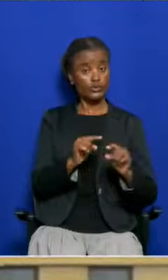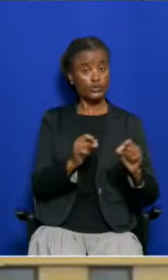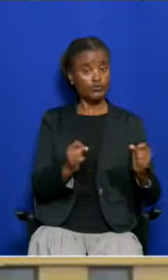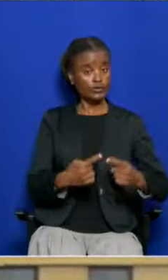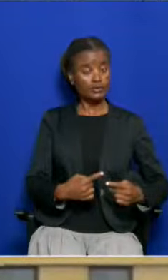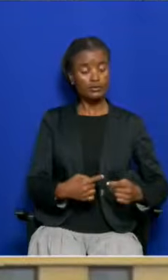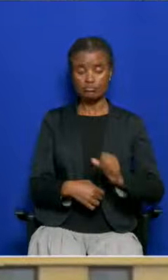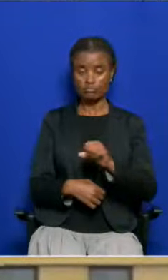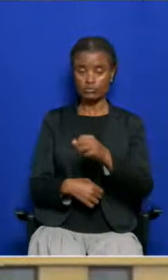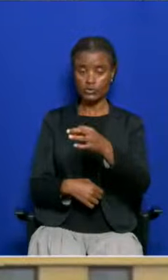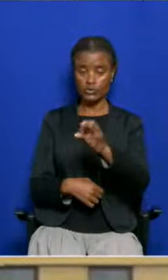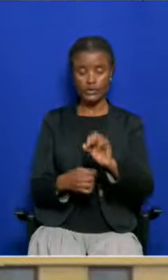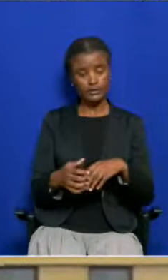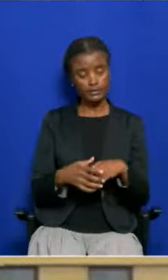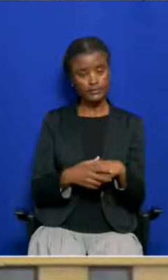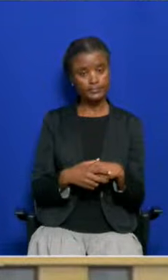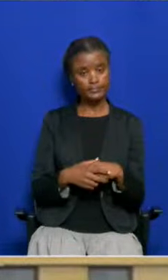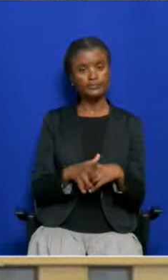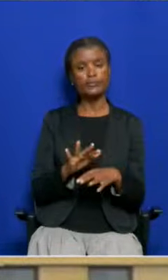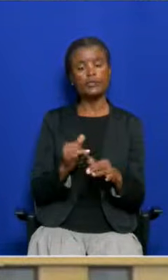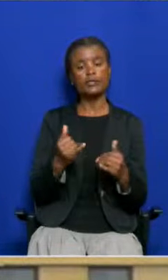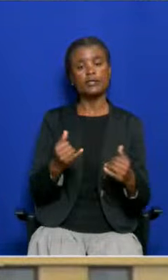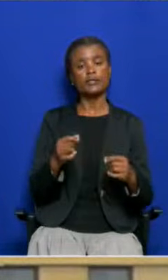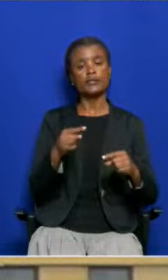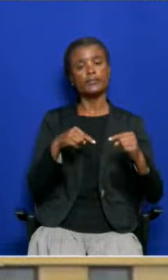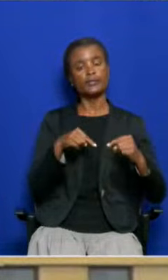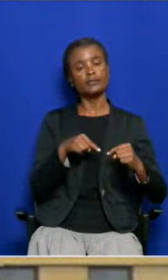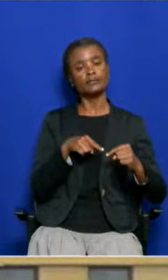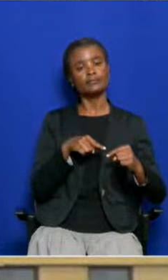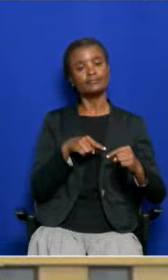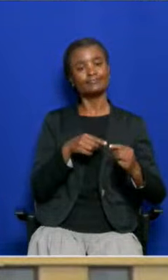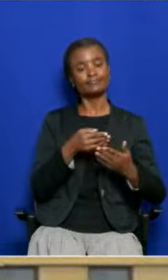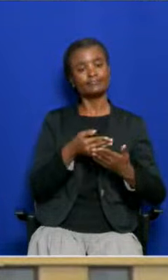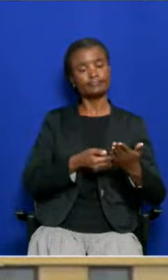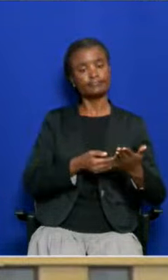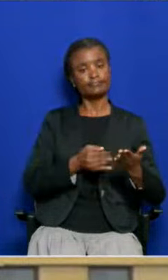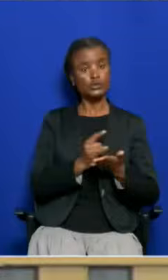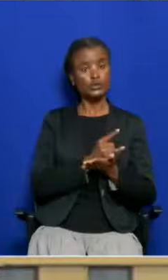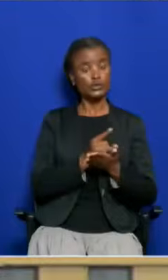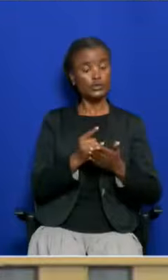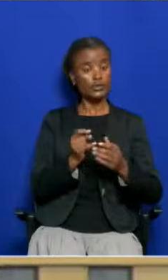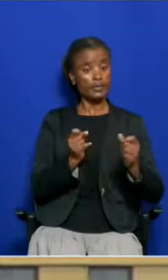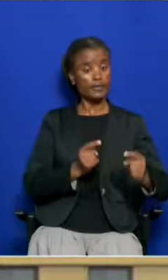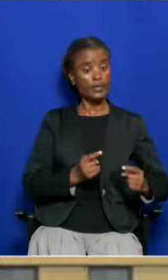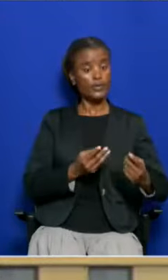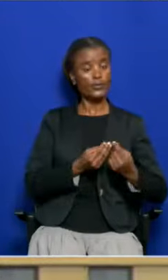Can we then go back to the chats with Mkati Mswazi